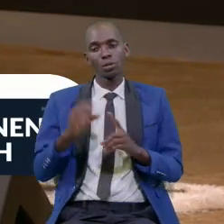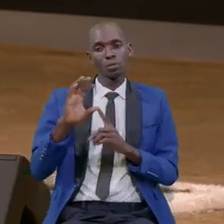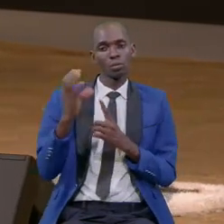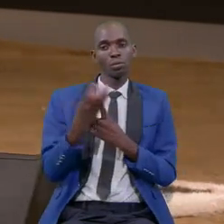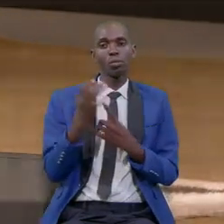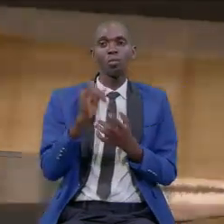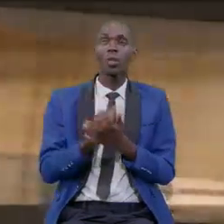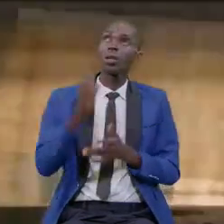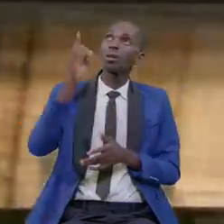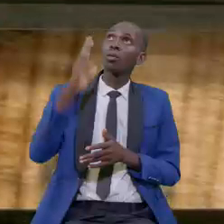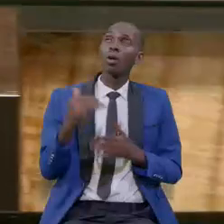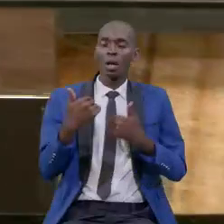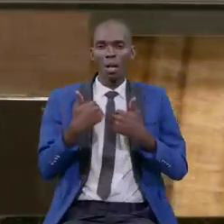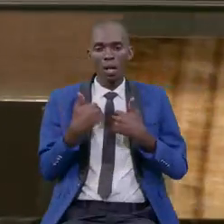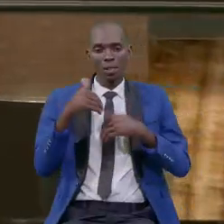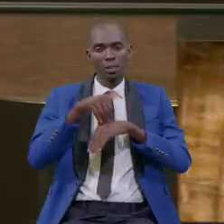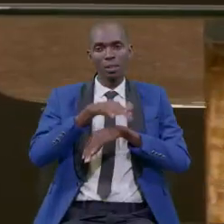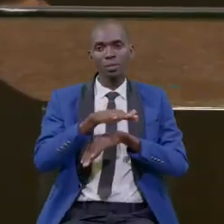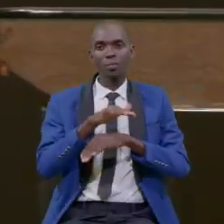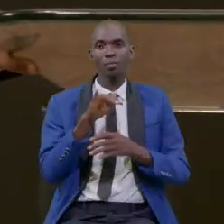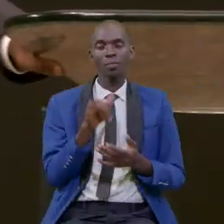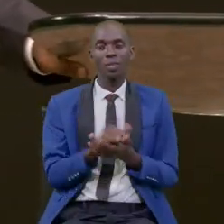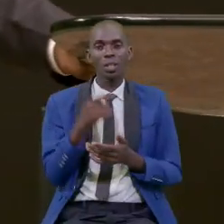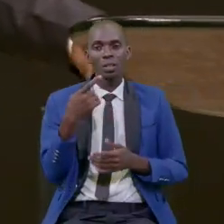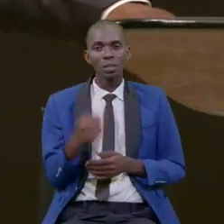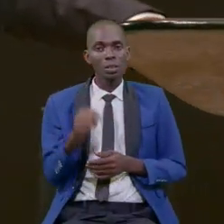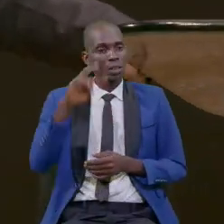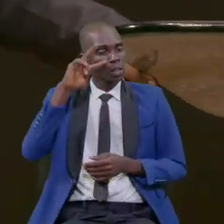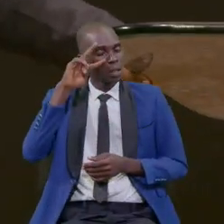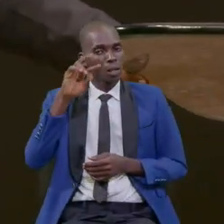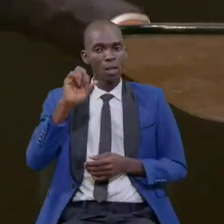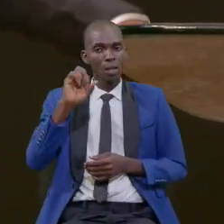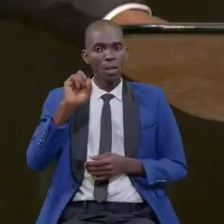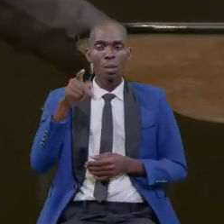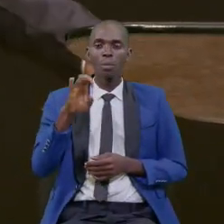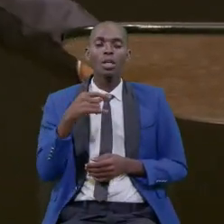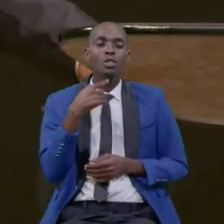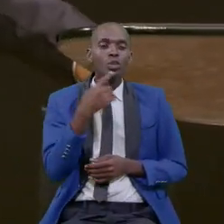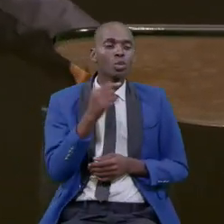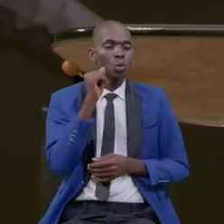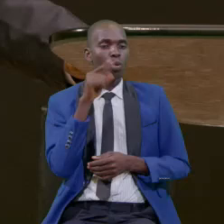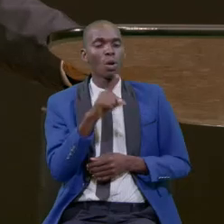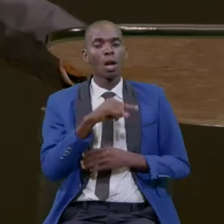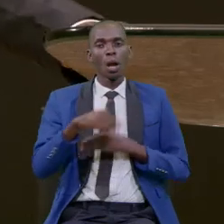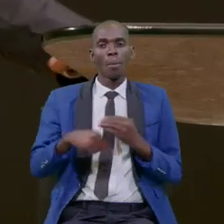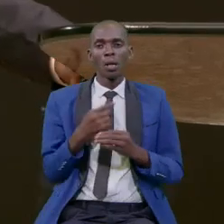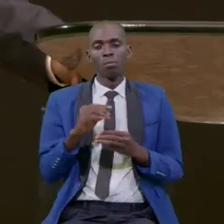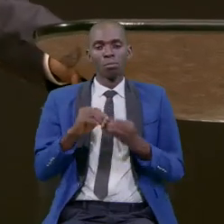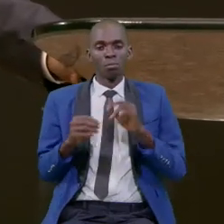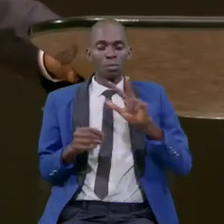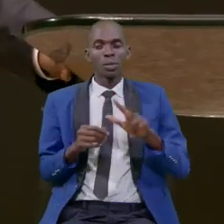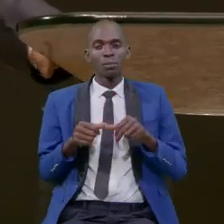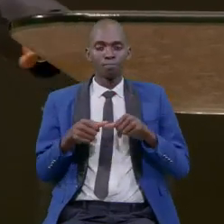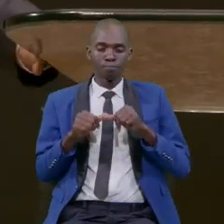himself had said, that the spies told her about. Enduring